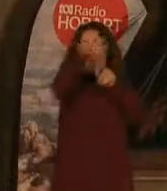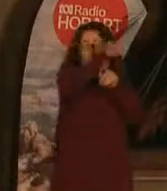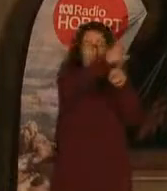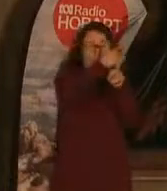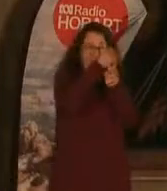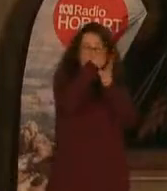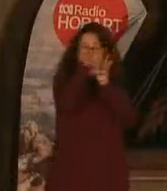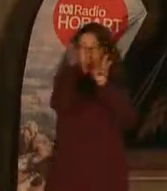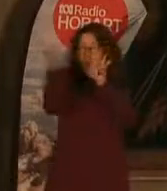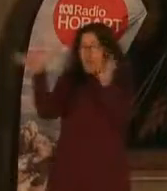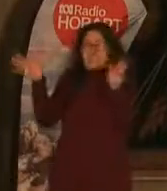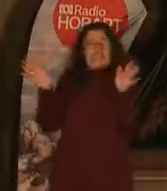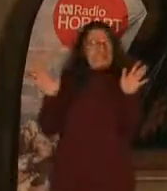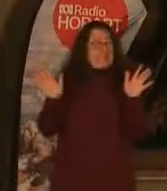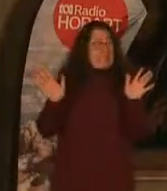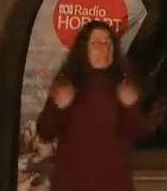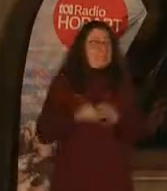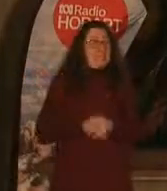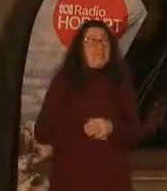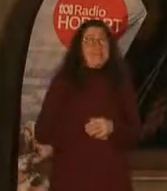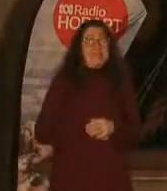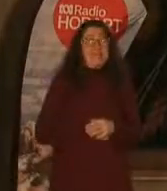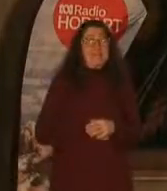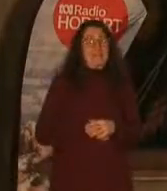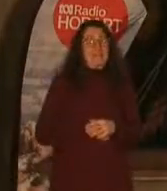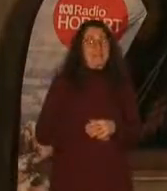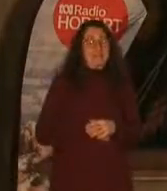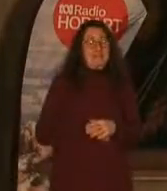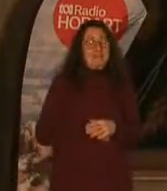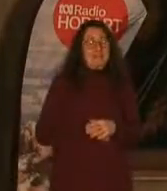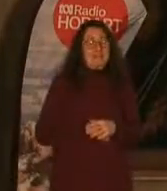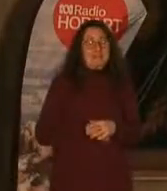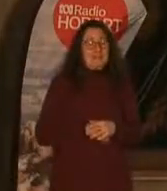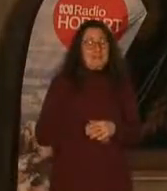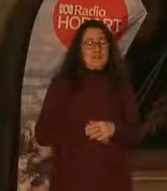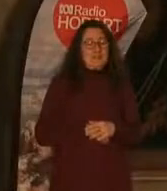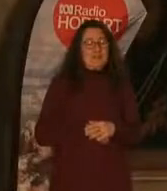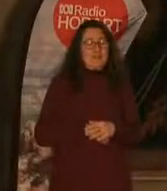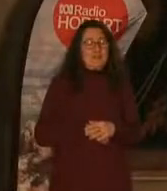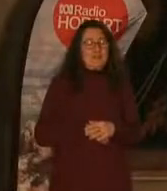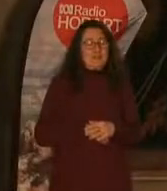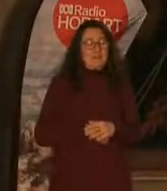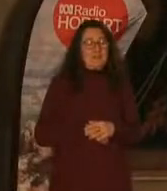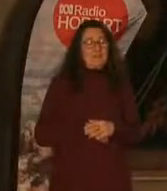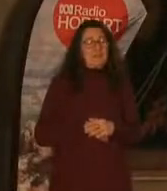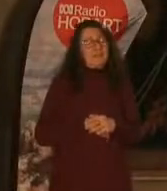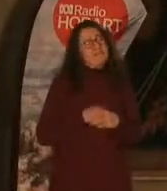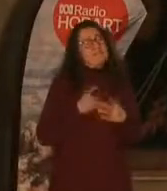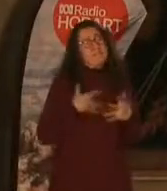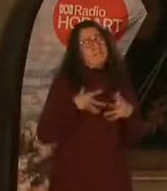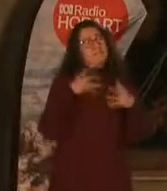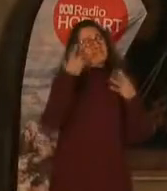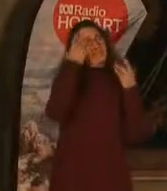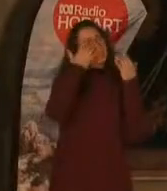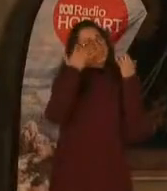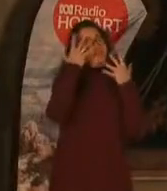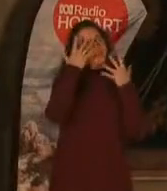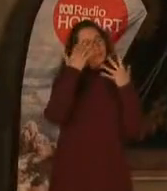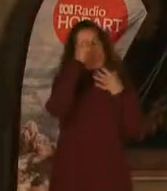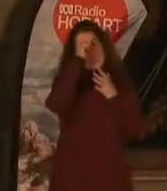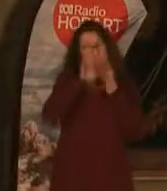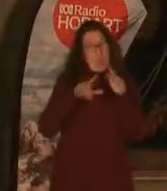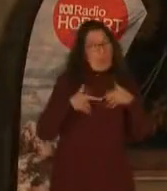we consider, you know, what knowledge we have, whether we're Aboriginal people or